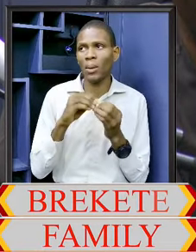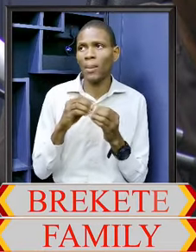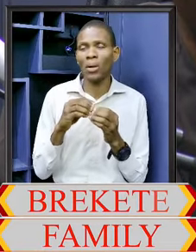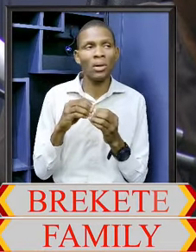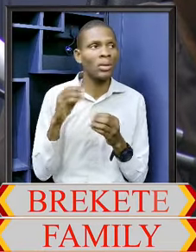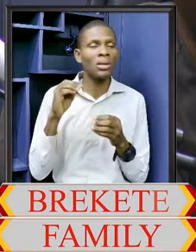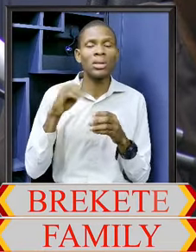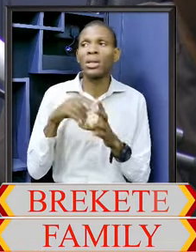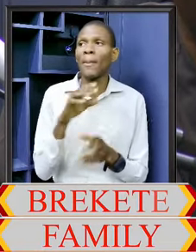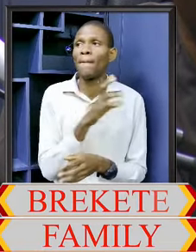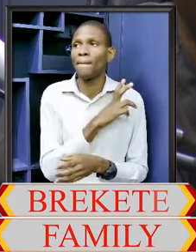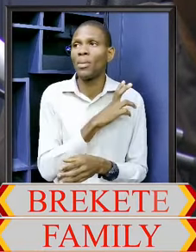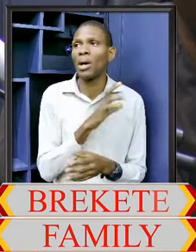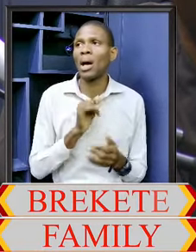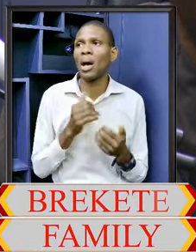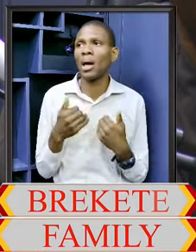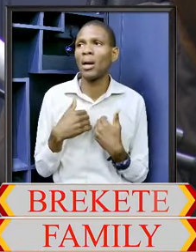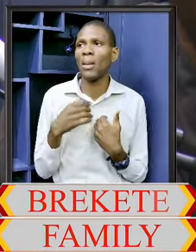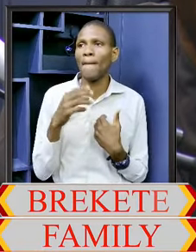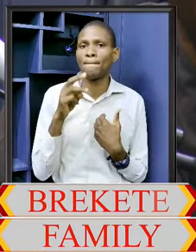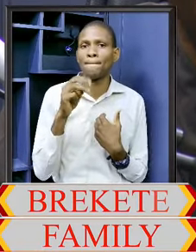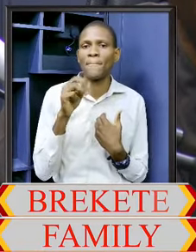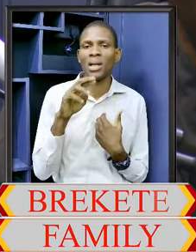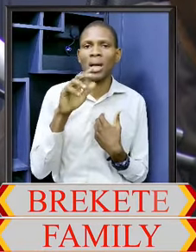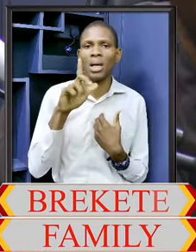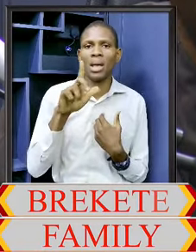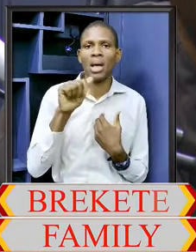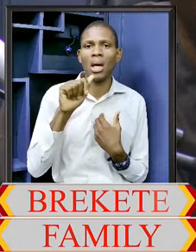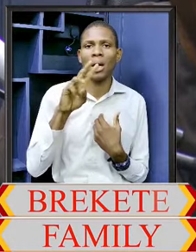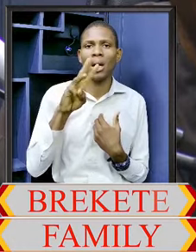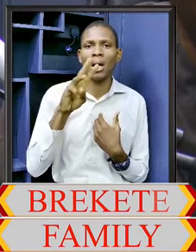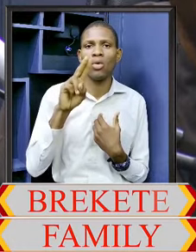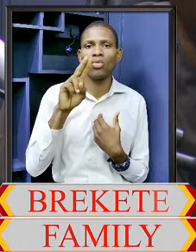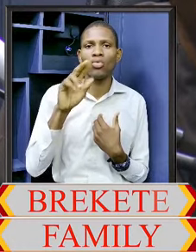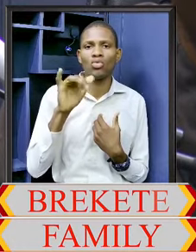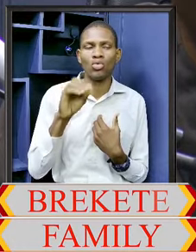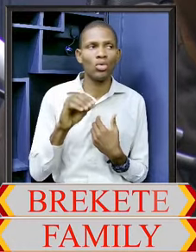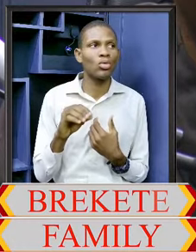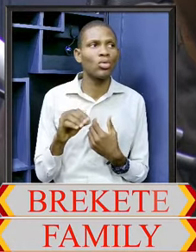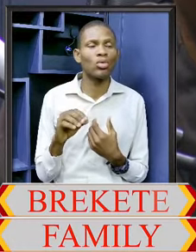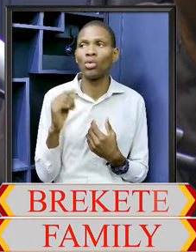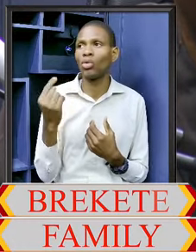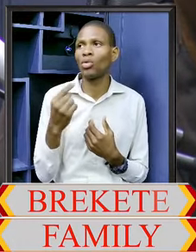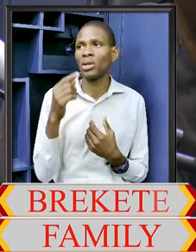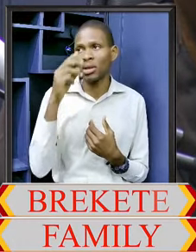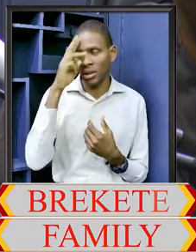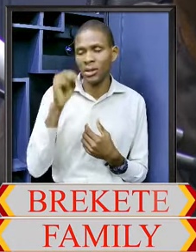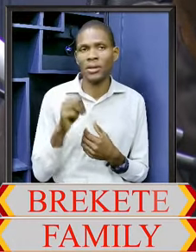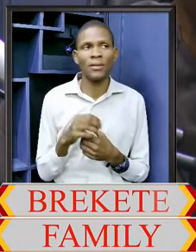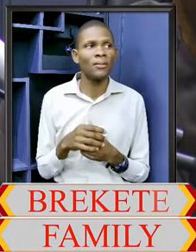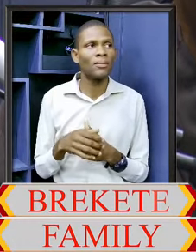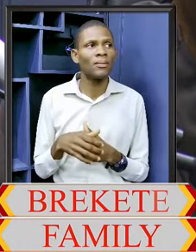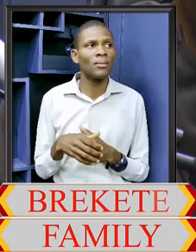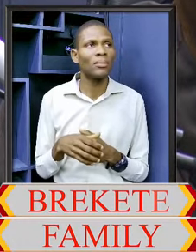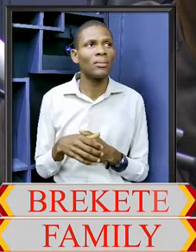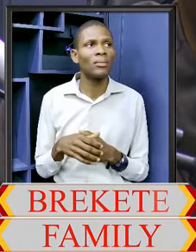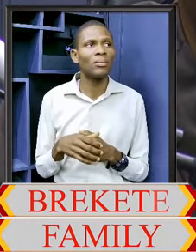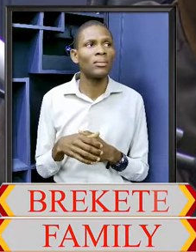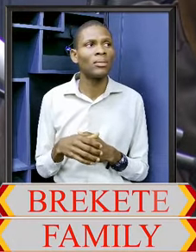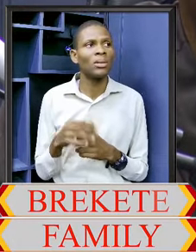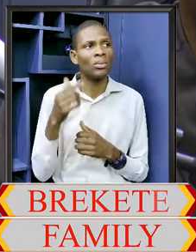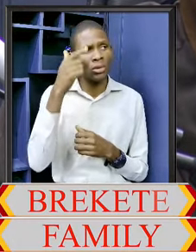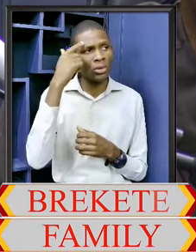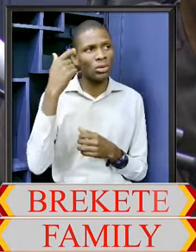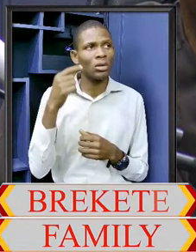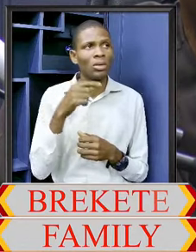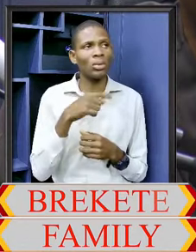In the police, I have one Lawio's number. Yes, sir. Only him? Yes, sir. Okay,